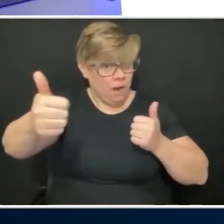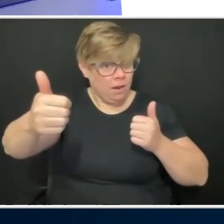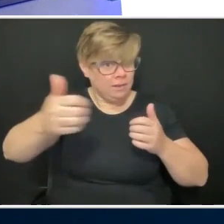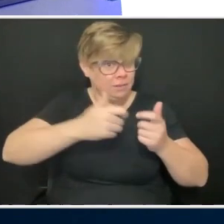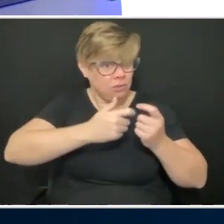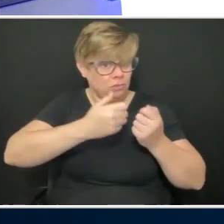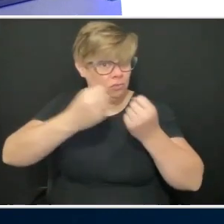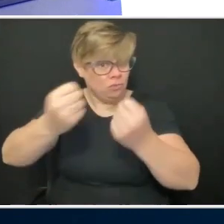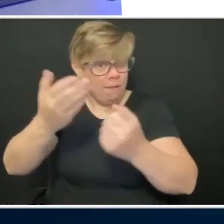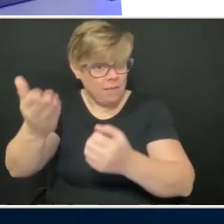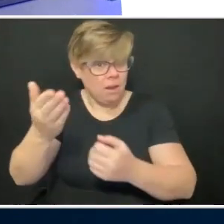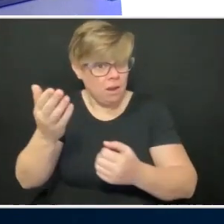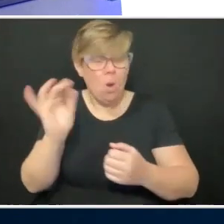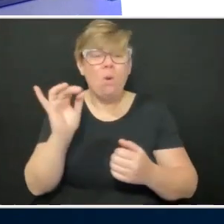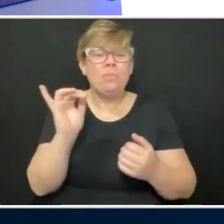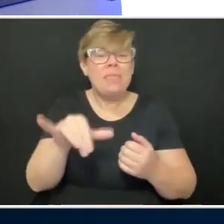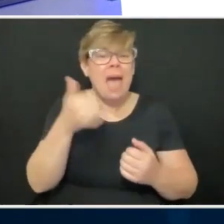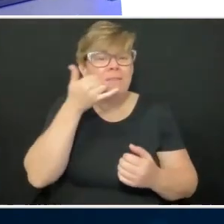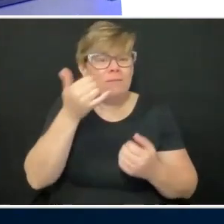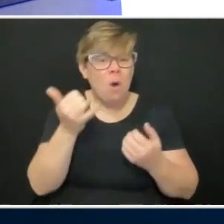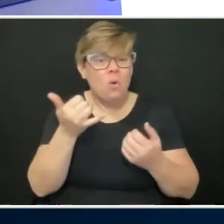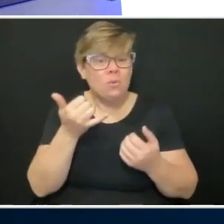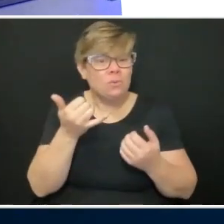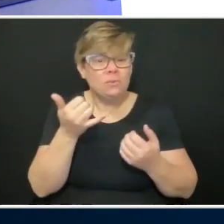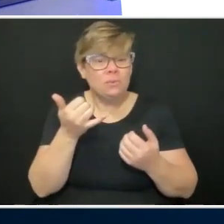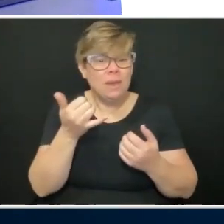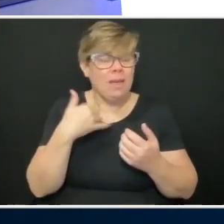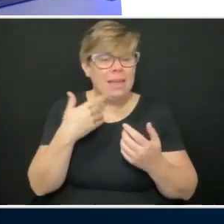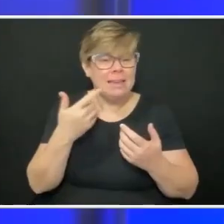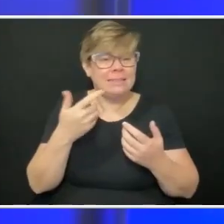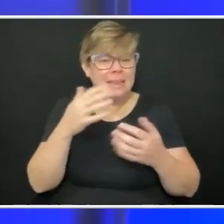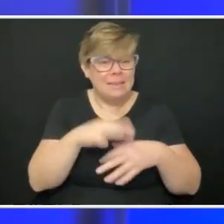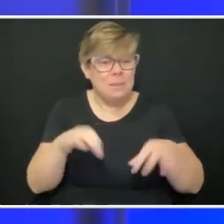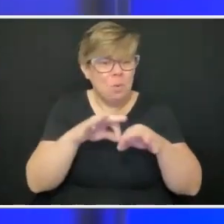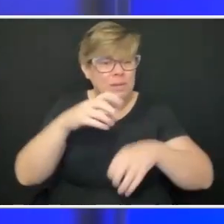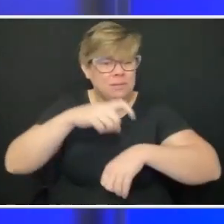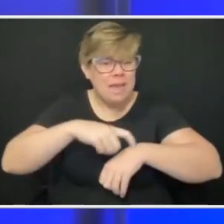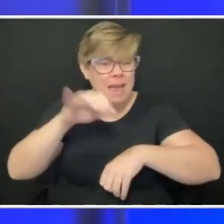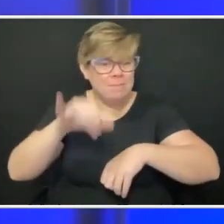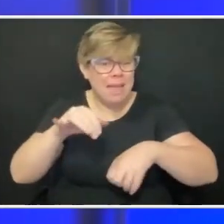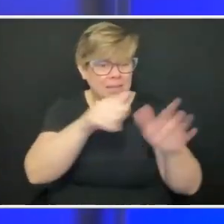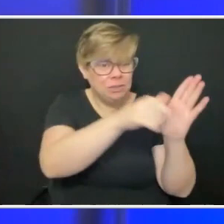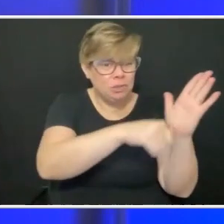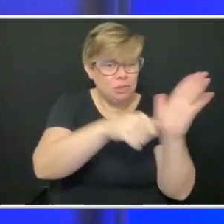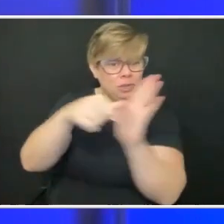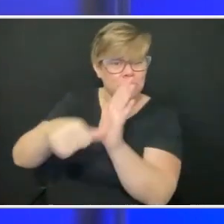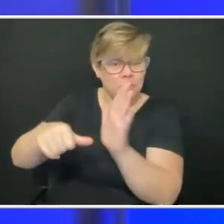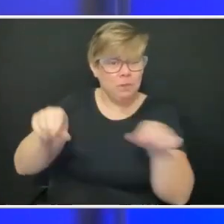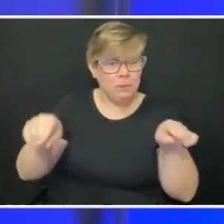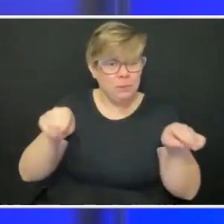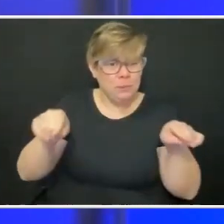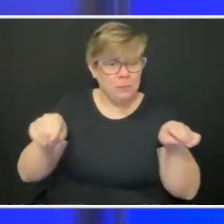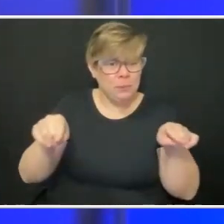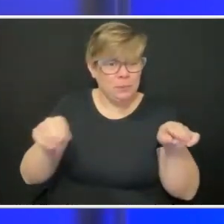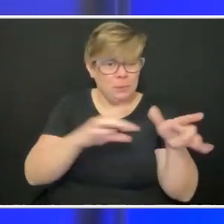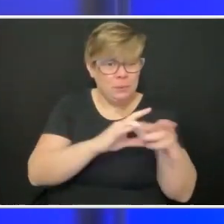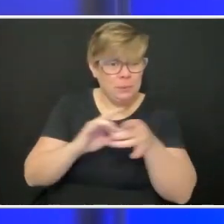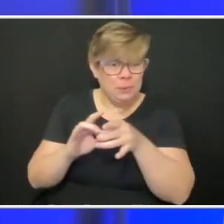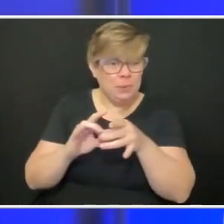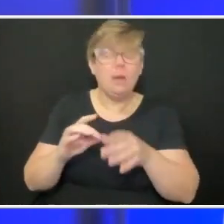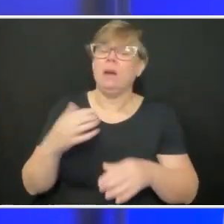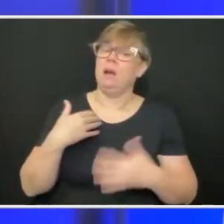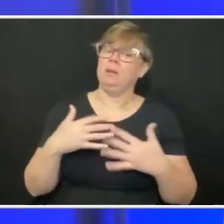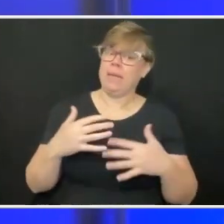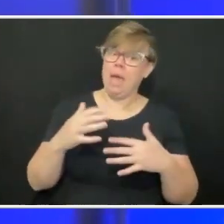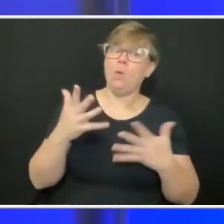us about what that phone call is like and why it's so important to time this out perfectly. Absolutely. It's one of those things that we like to keep the kidney on